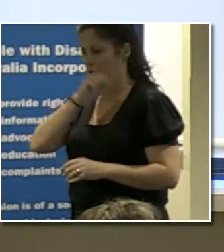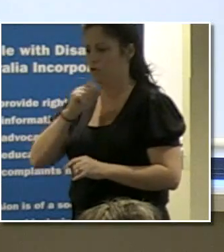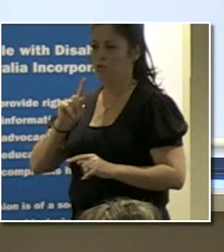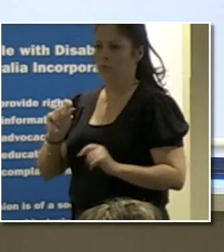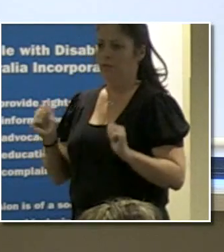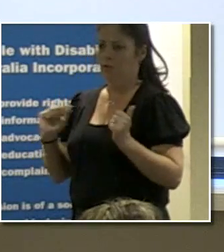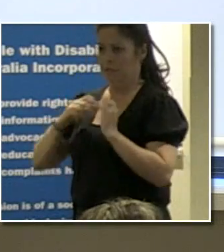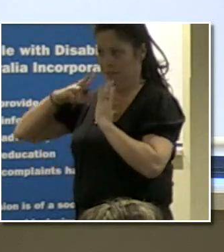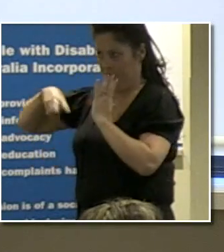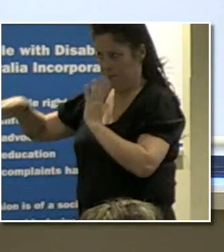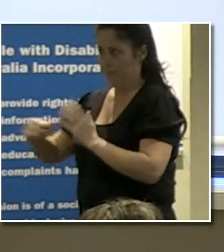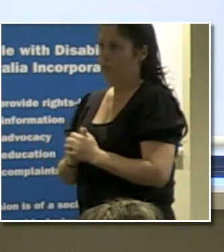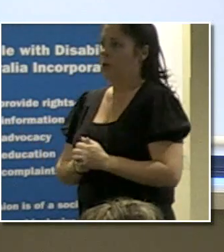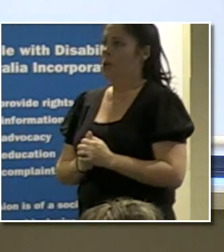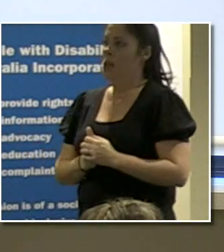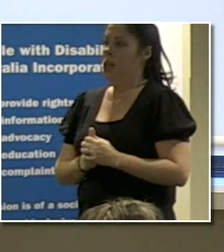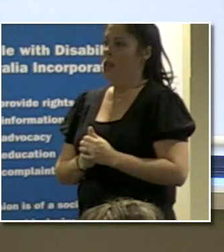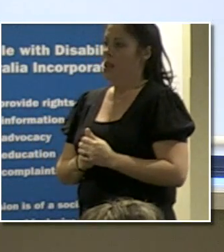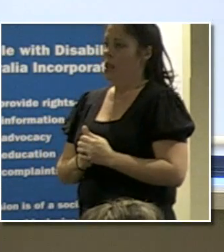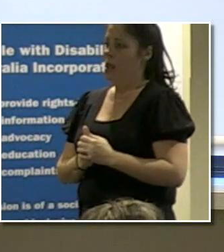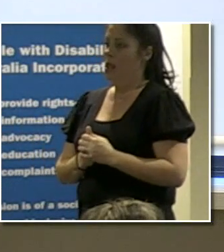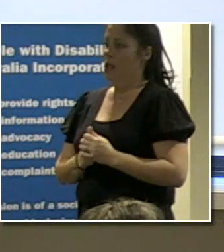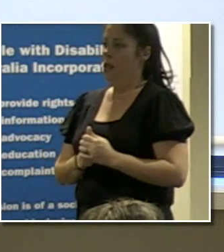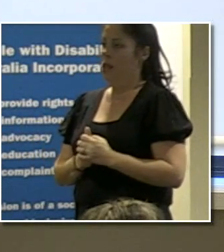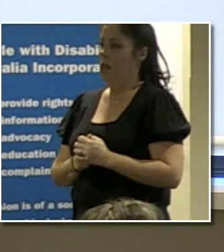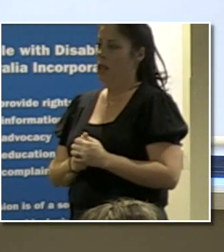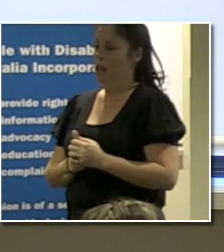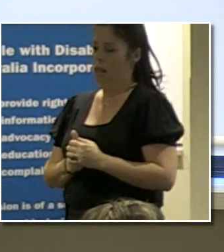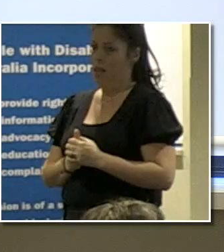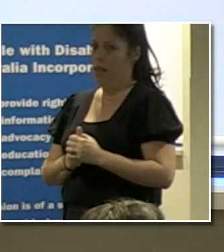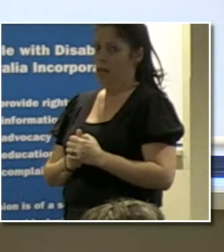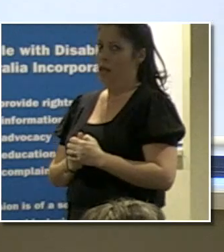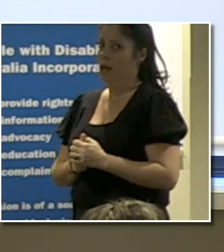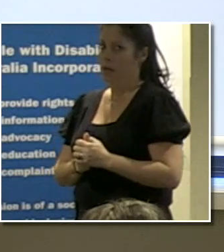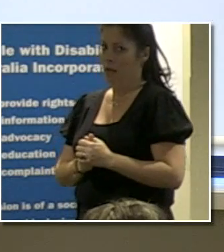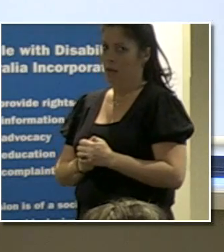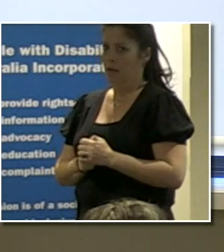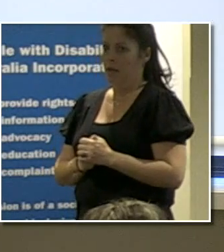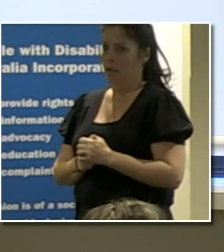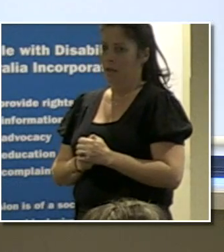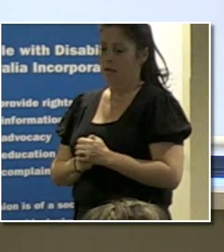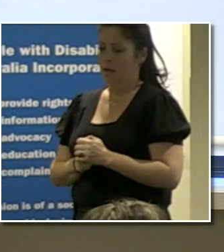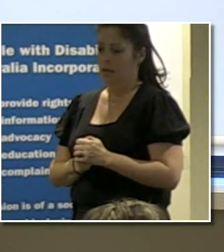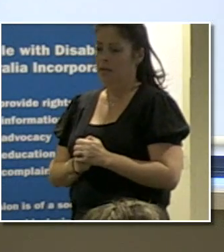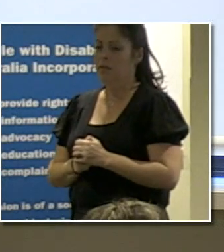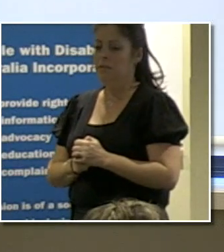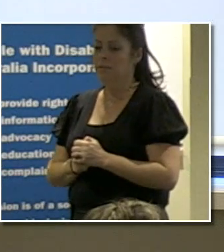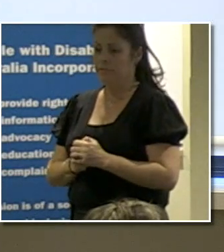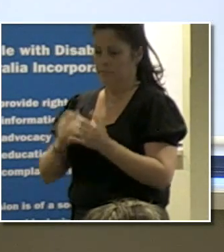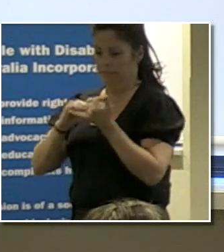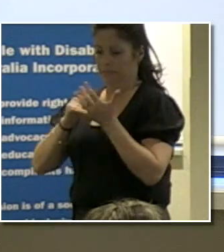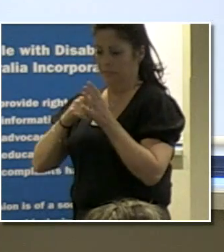the candidates who were voted to the vacant positions, Samantha